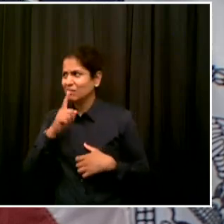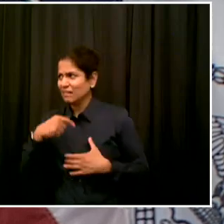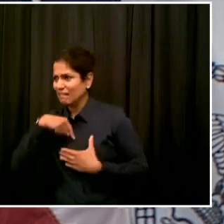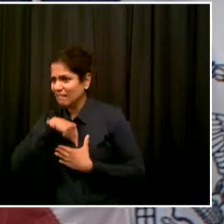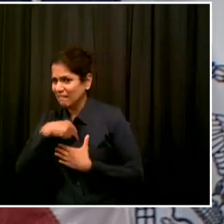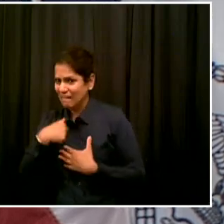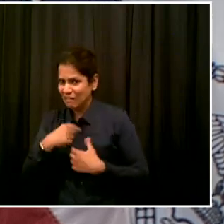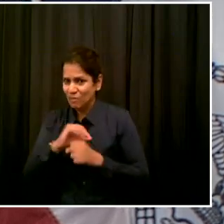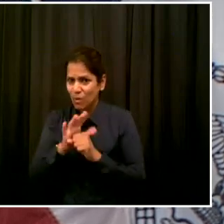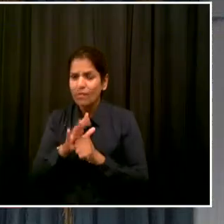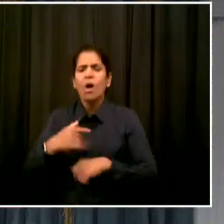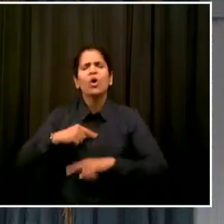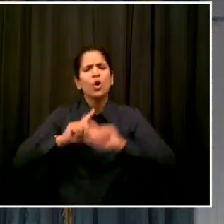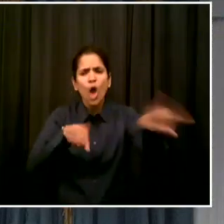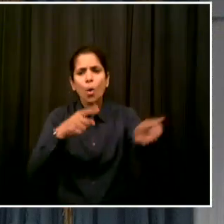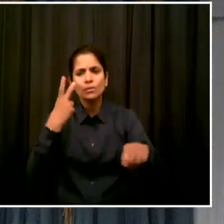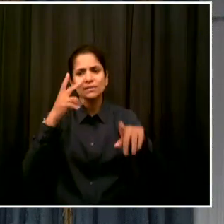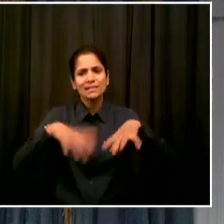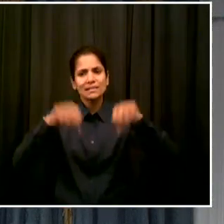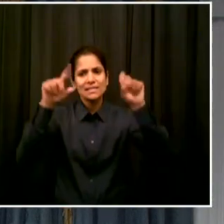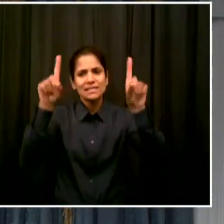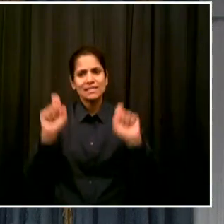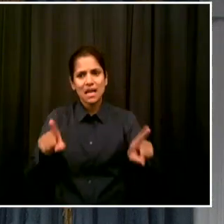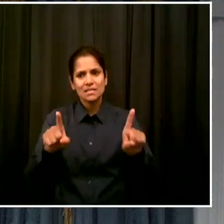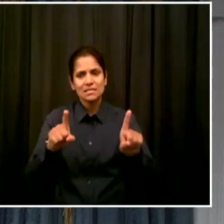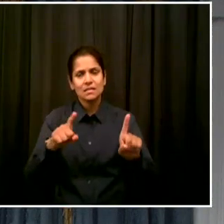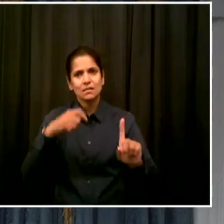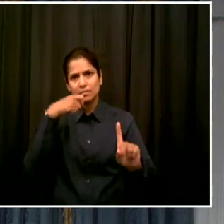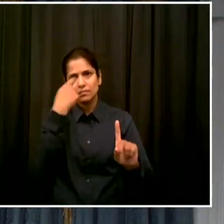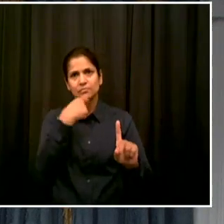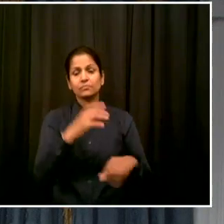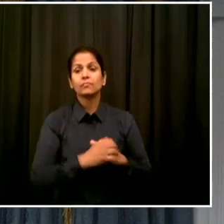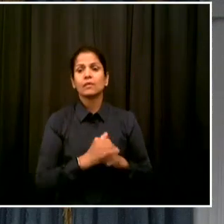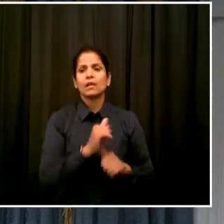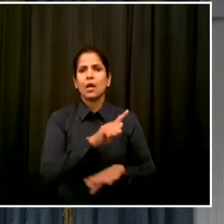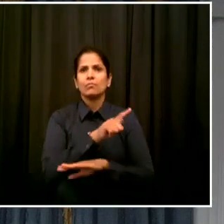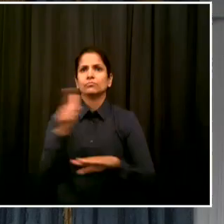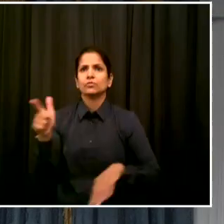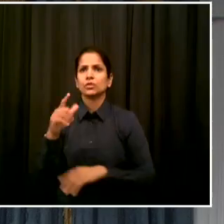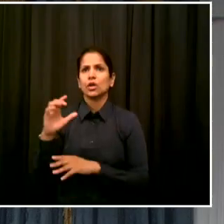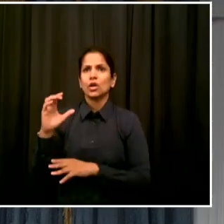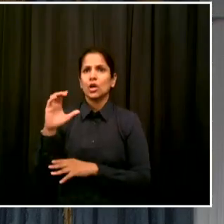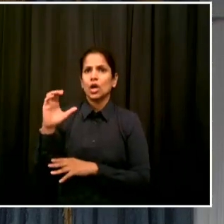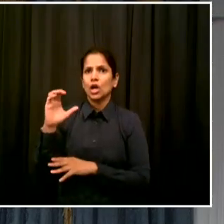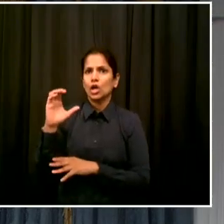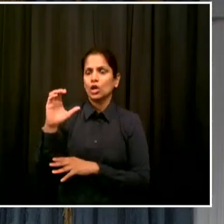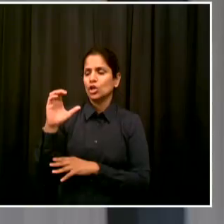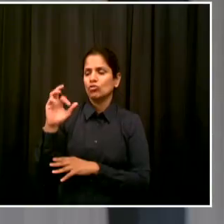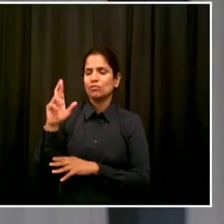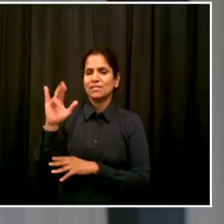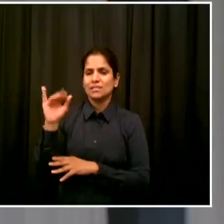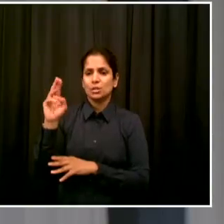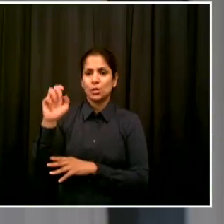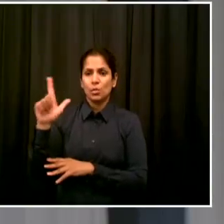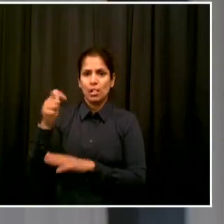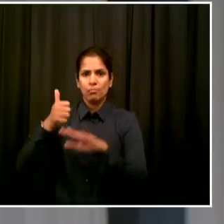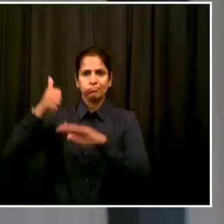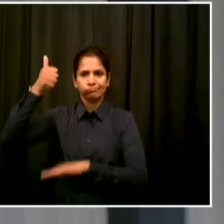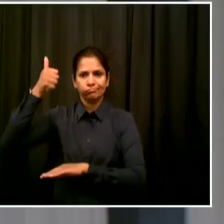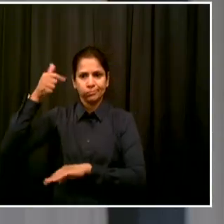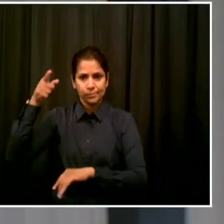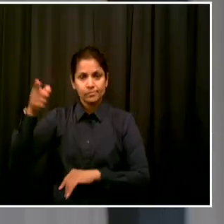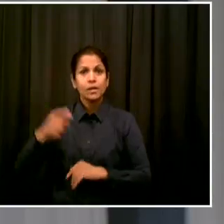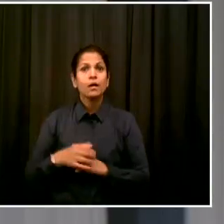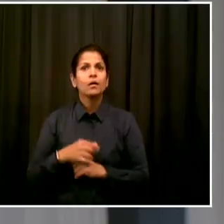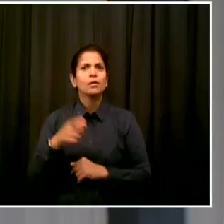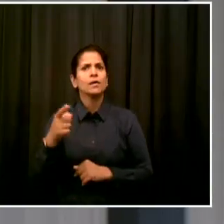make sure that we are providing a safe environment for New Yorkers. And so similar to what Dr. Varma had said, is we want to enforce, or we